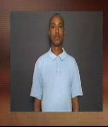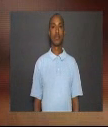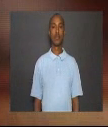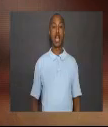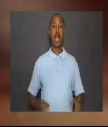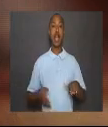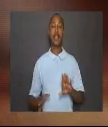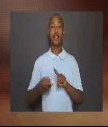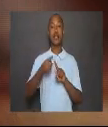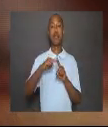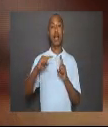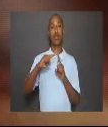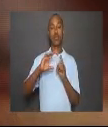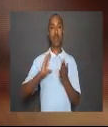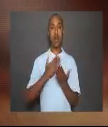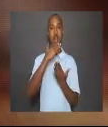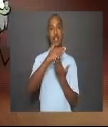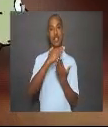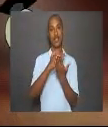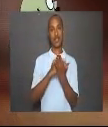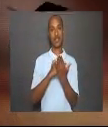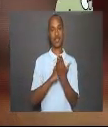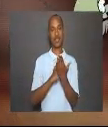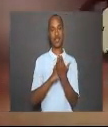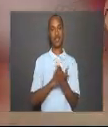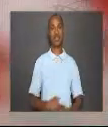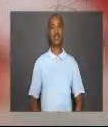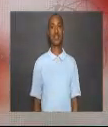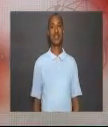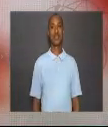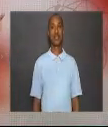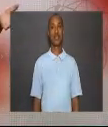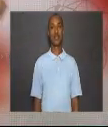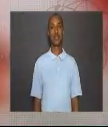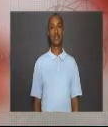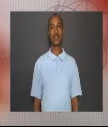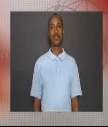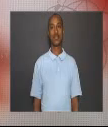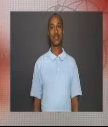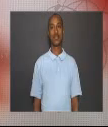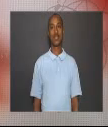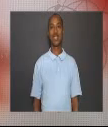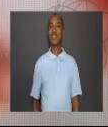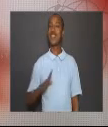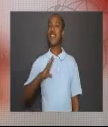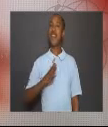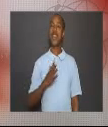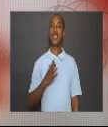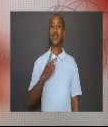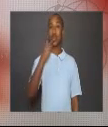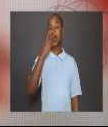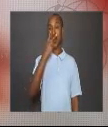Let's get back to our lesson. It is nice to see you